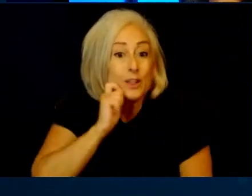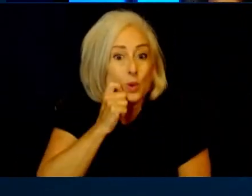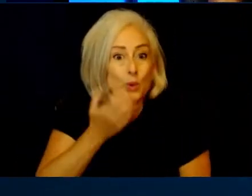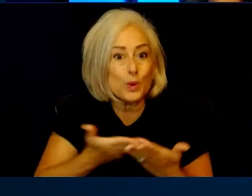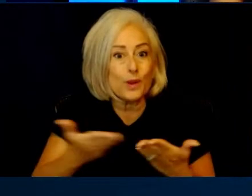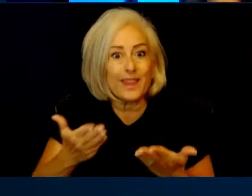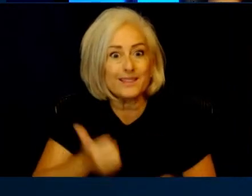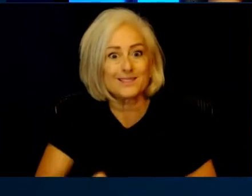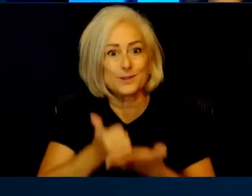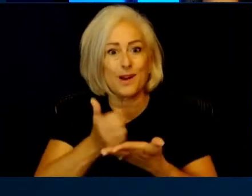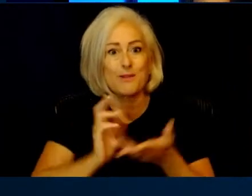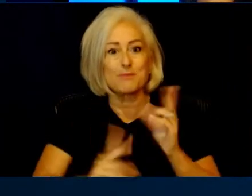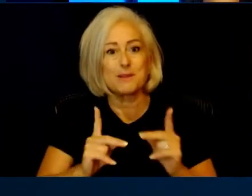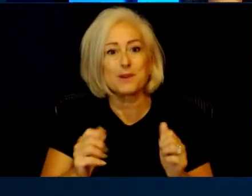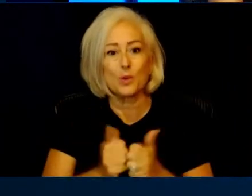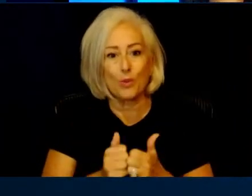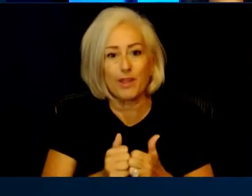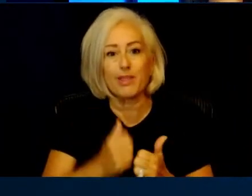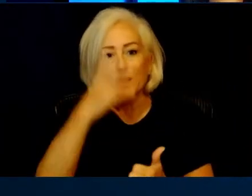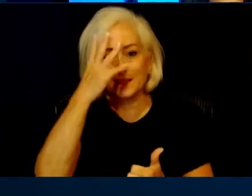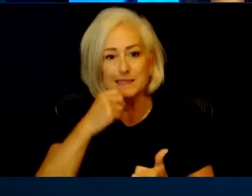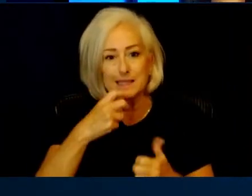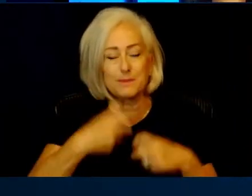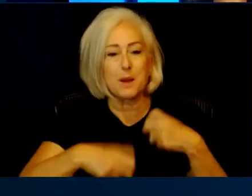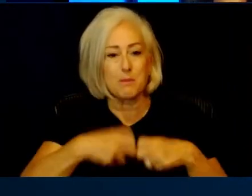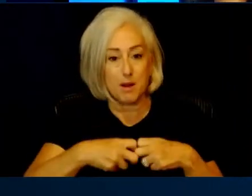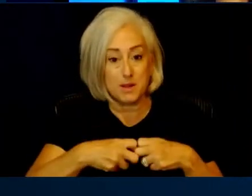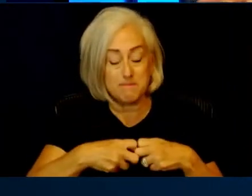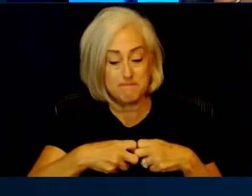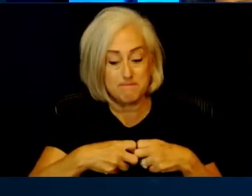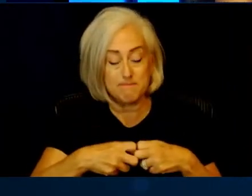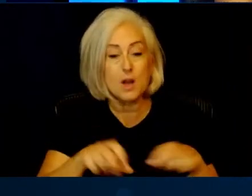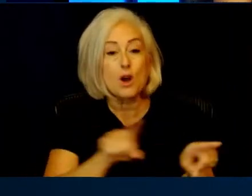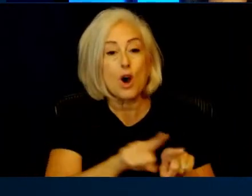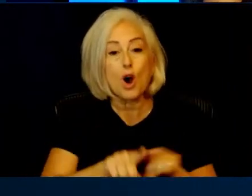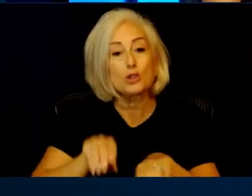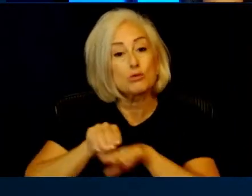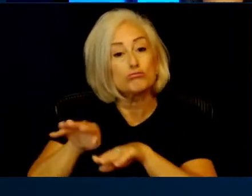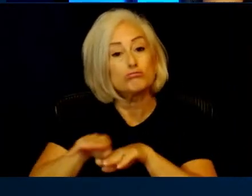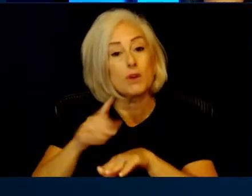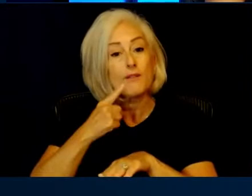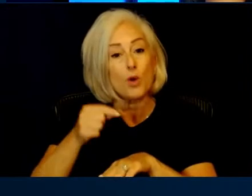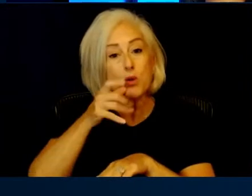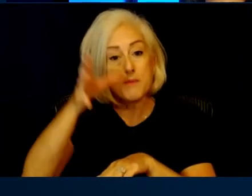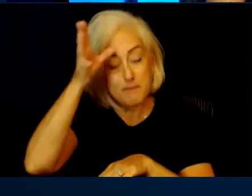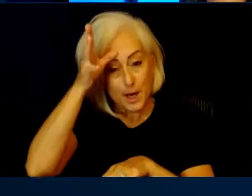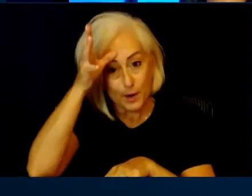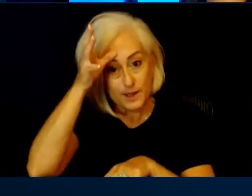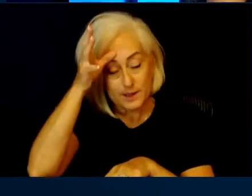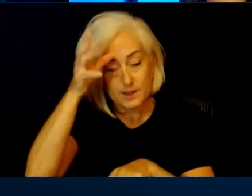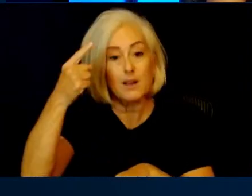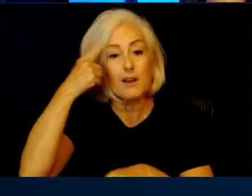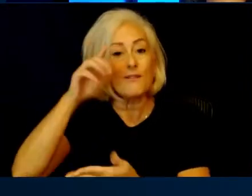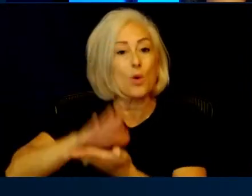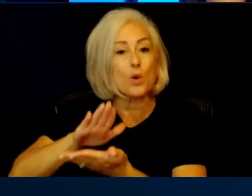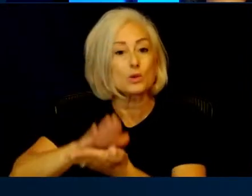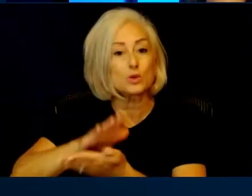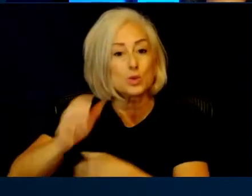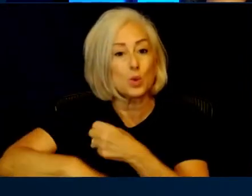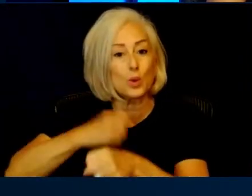parents we can help get our kids back into the swing of things sleep-wise with the start of a new school year just around the corner.